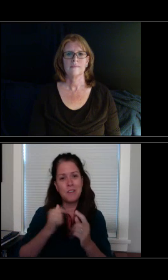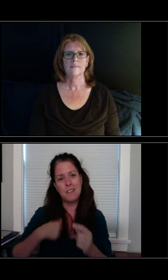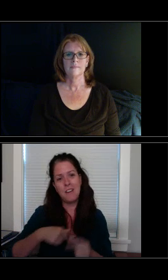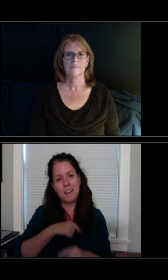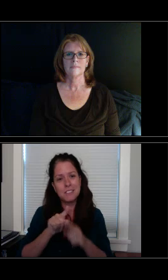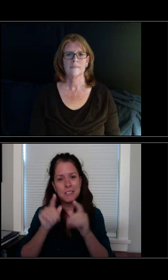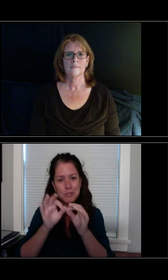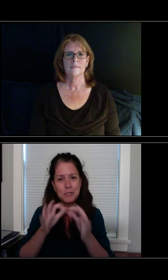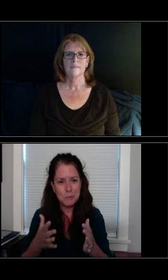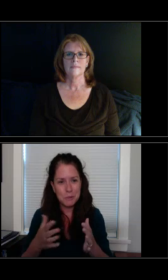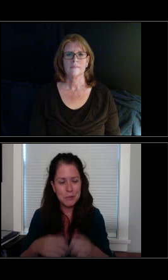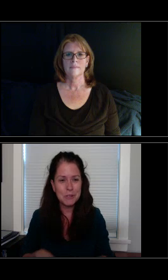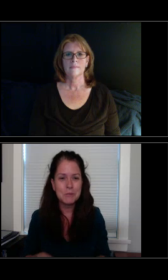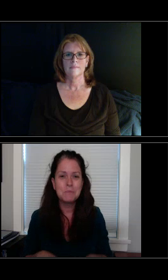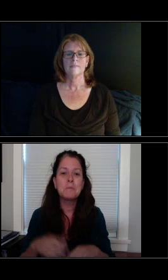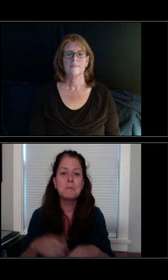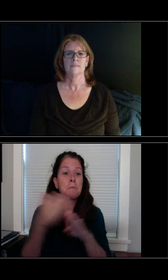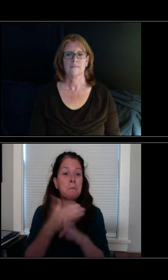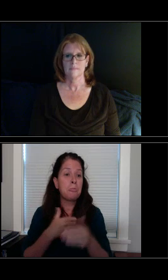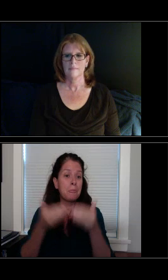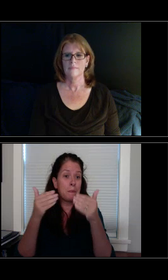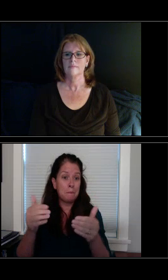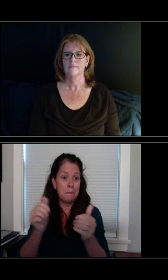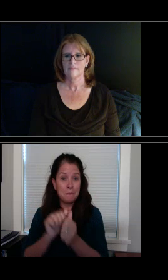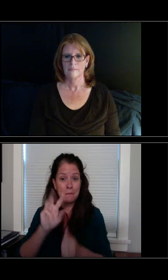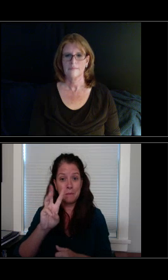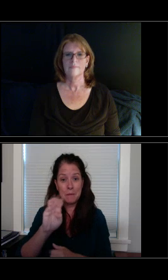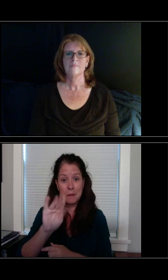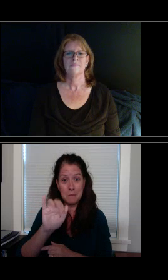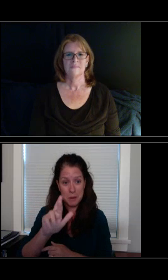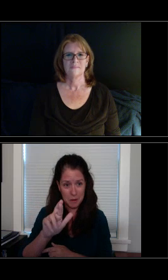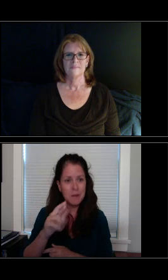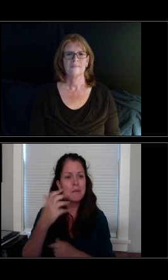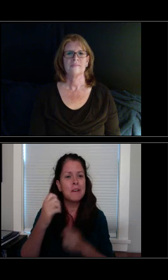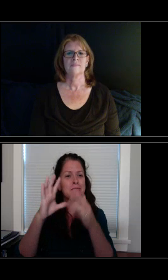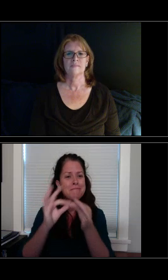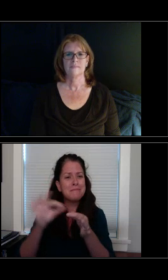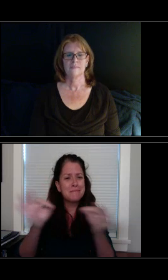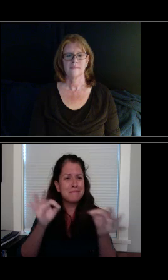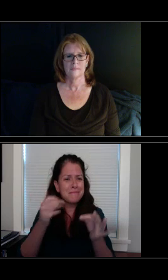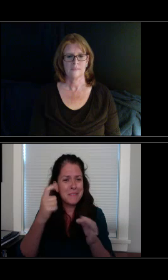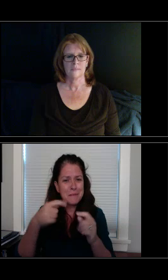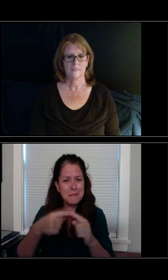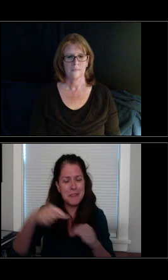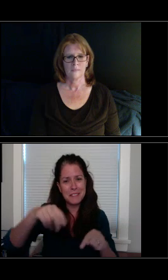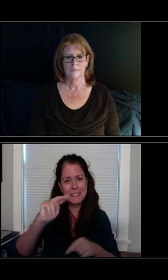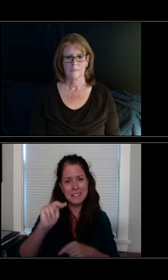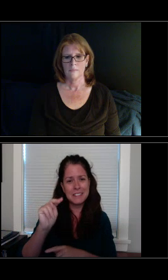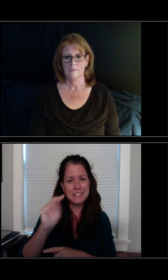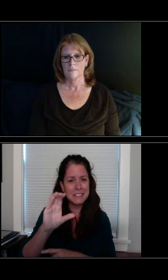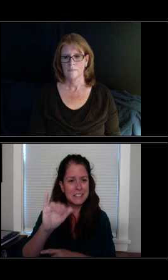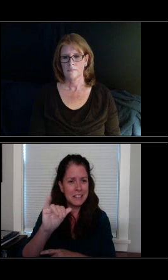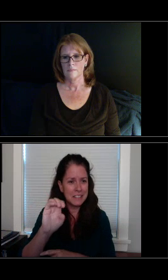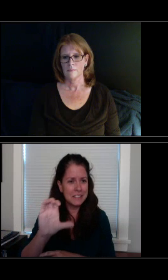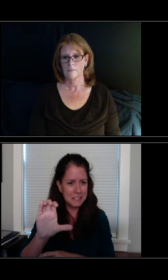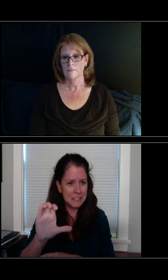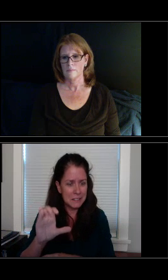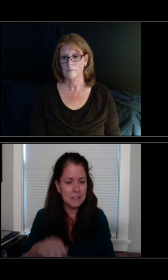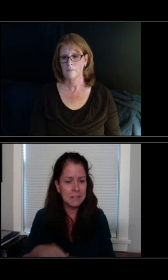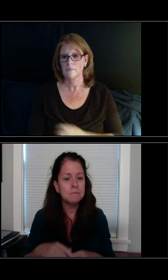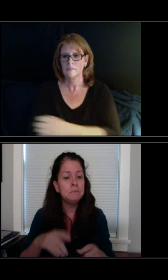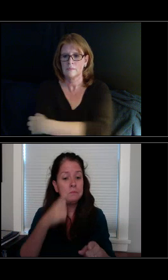how it applies to metaethics within our field as interpreters. Before we get started with our webinar, I want to talk a little